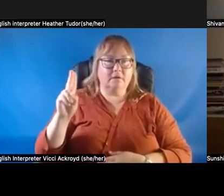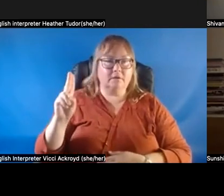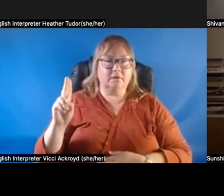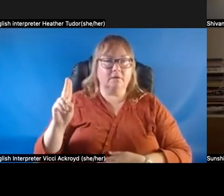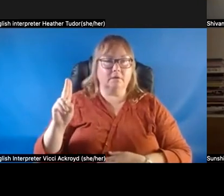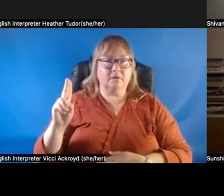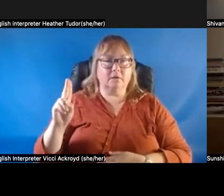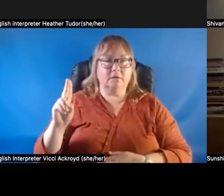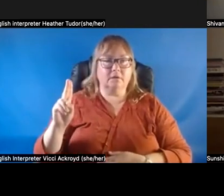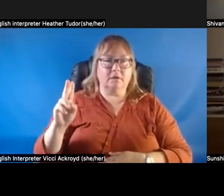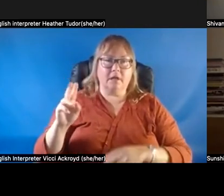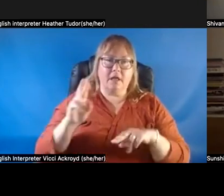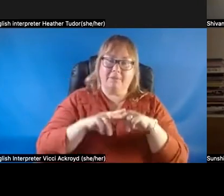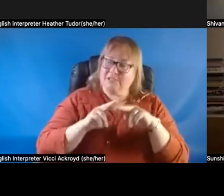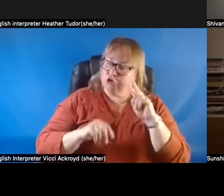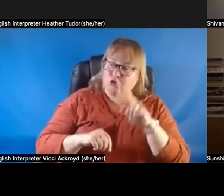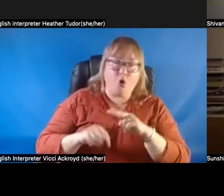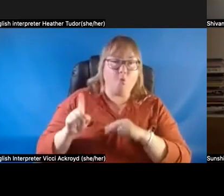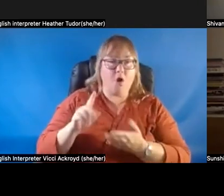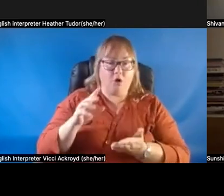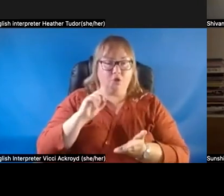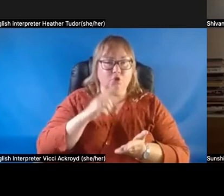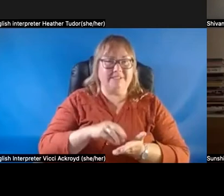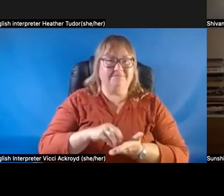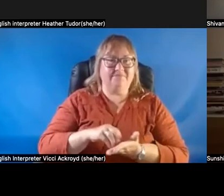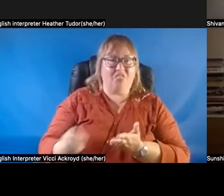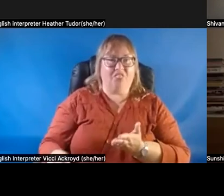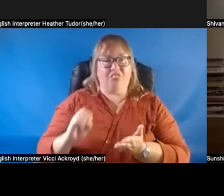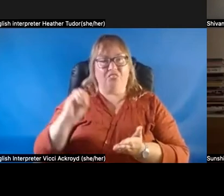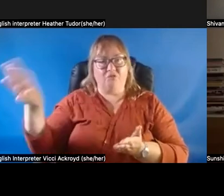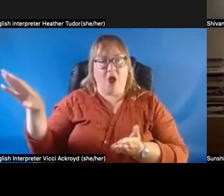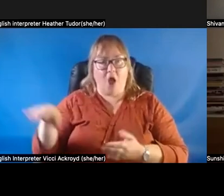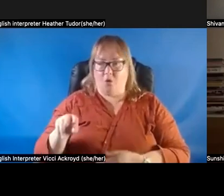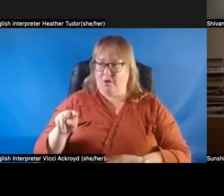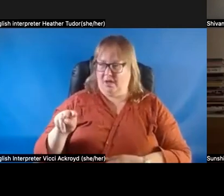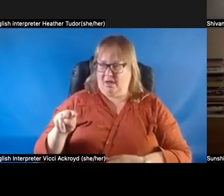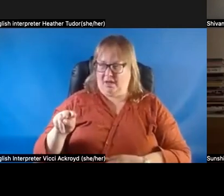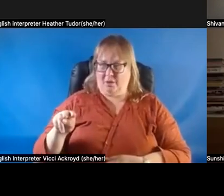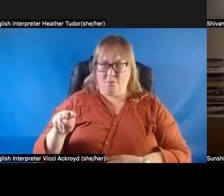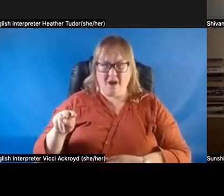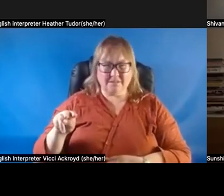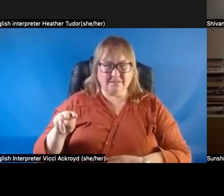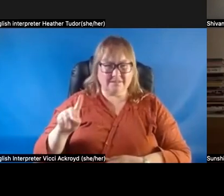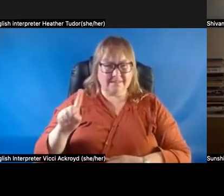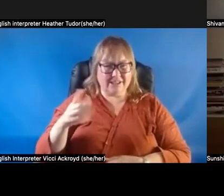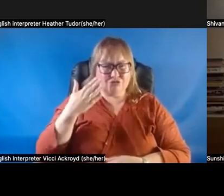dad saw them throwing that sweet. And and this is like a recent thing, and